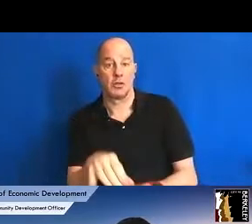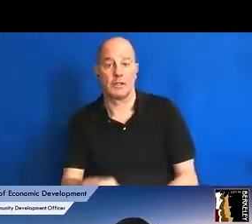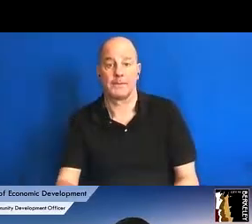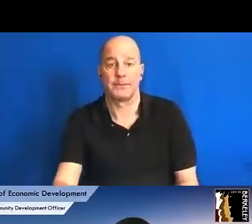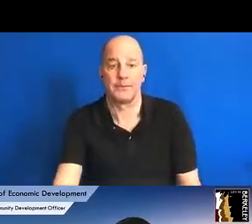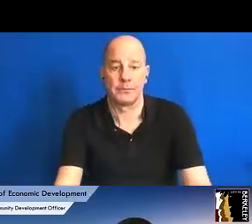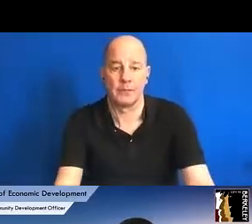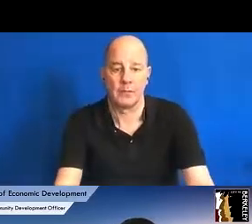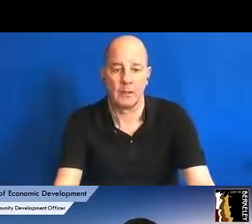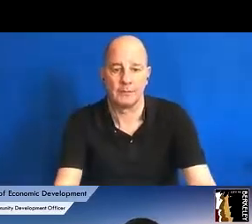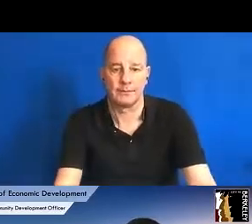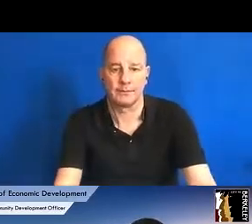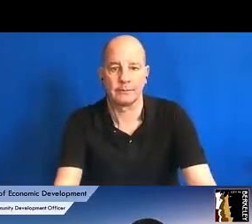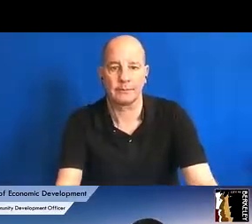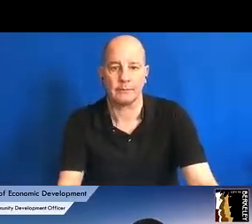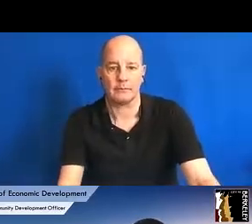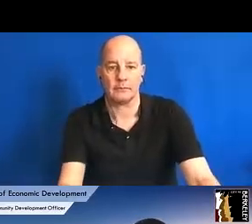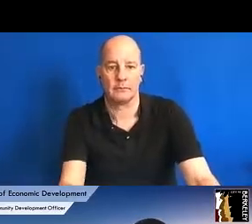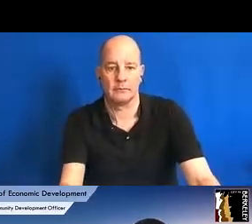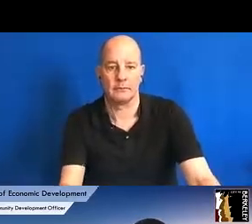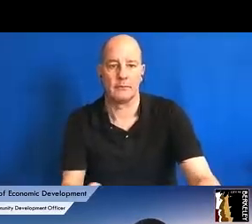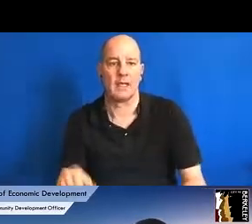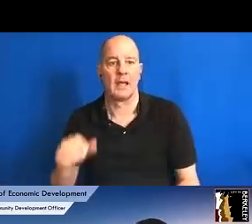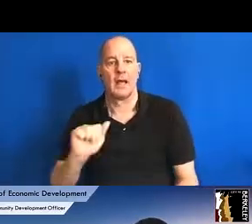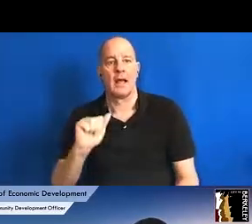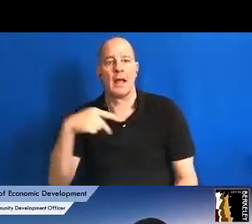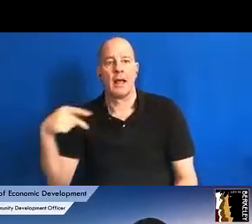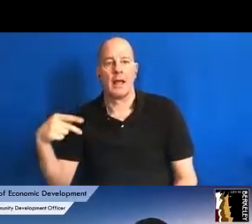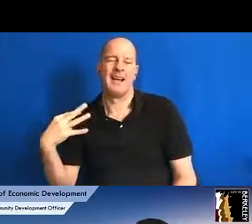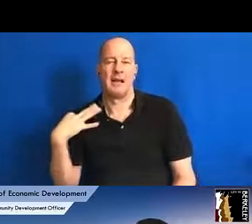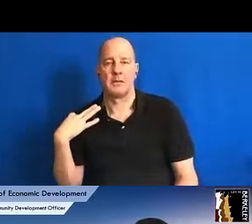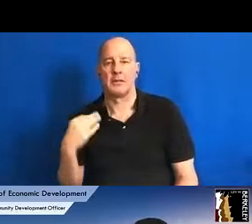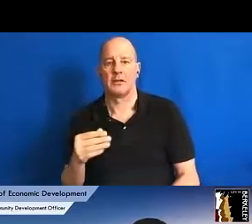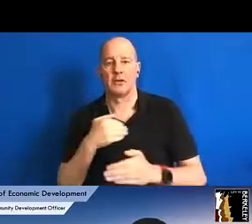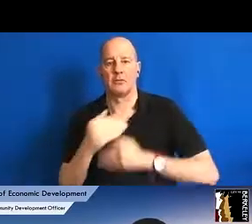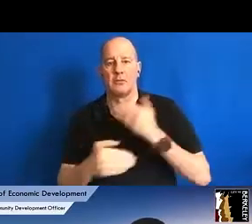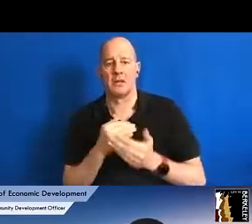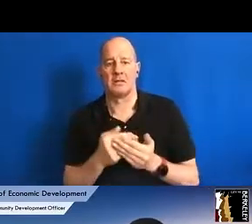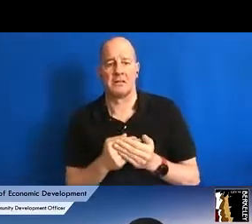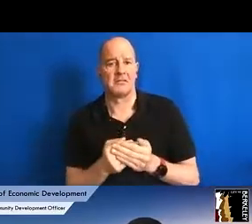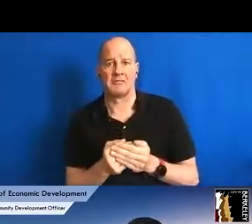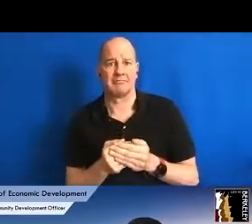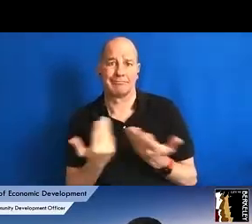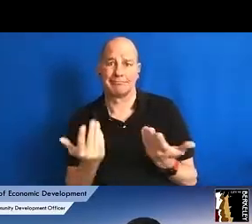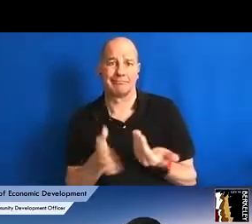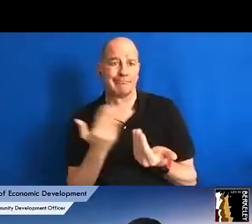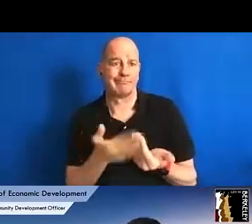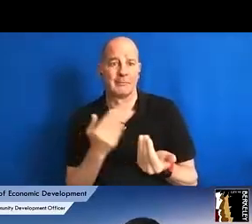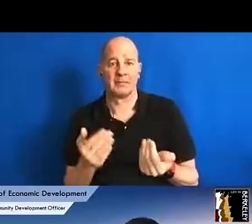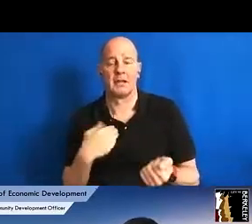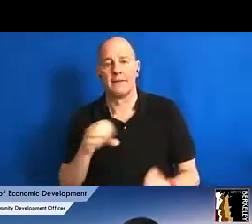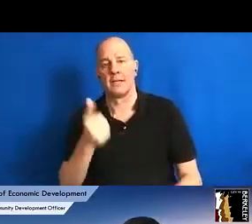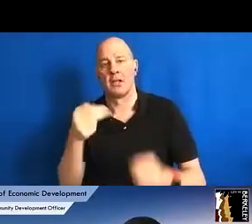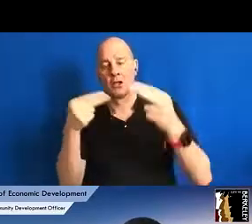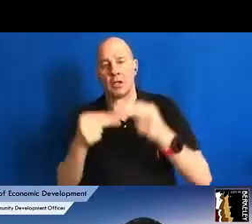application process, it's pretty typical. I would say that the challenge with, and I have another slide that talks about